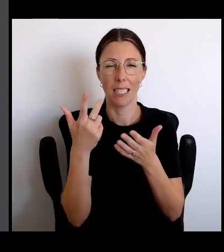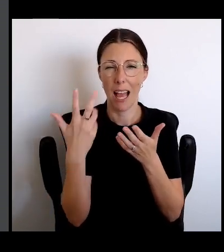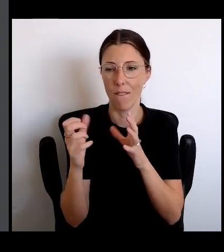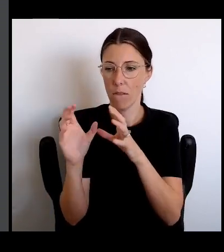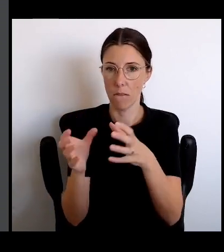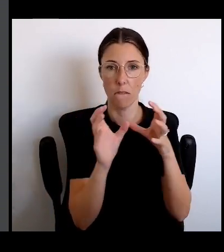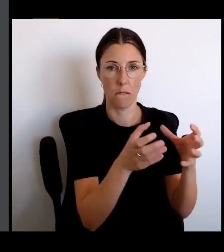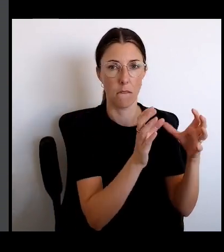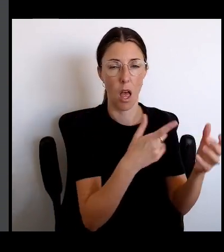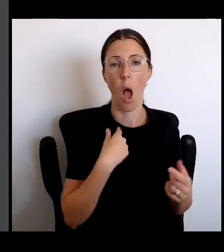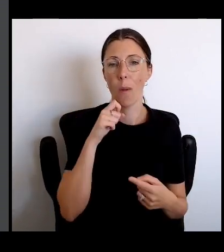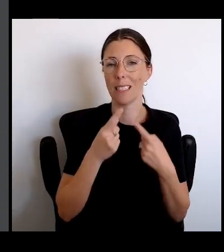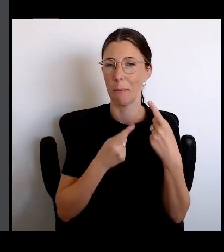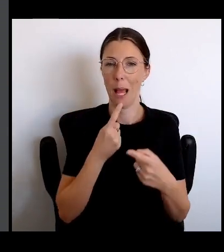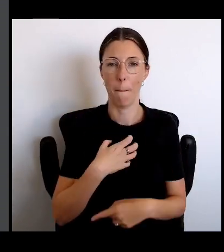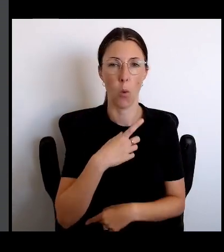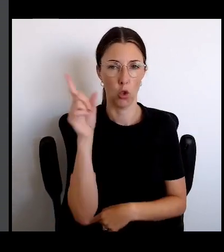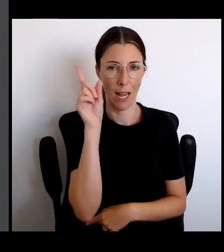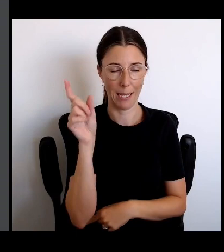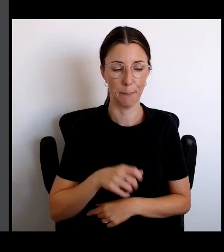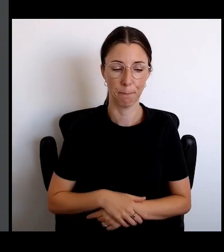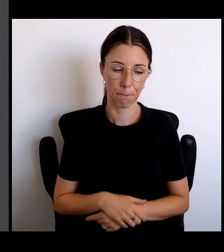through today.